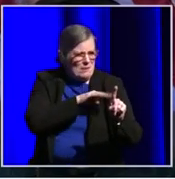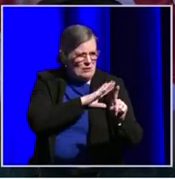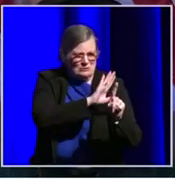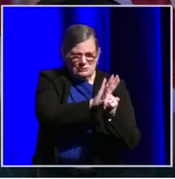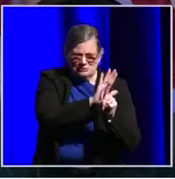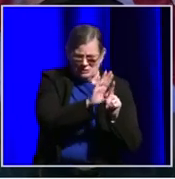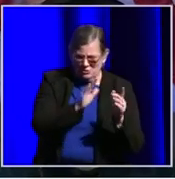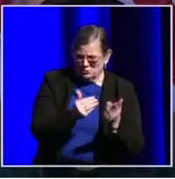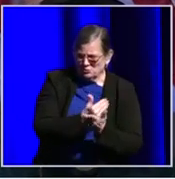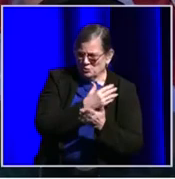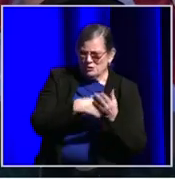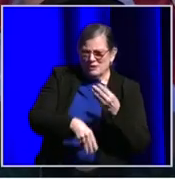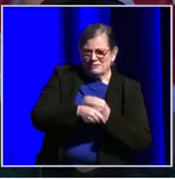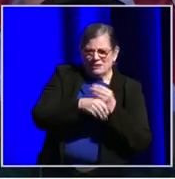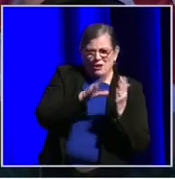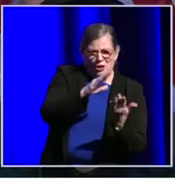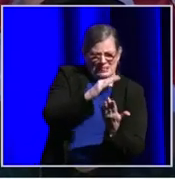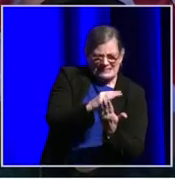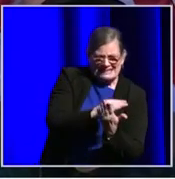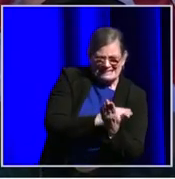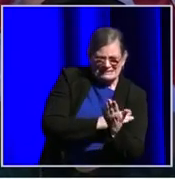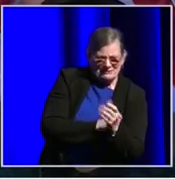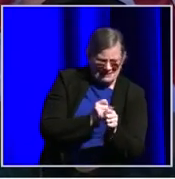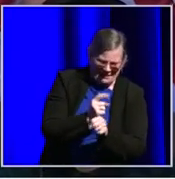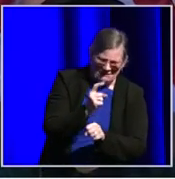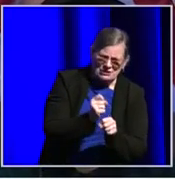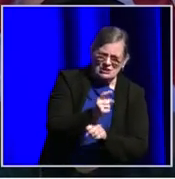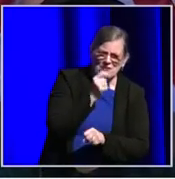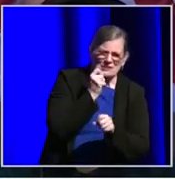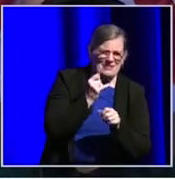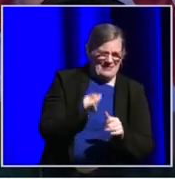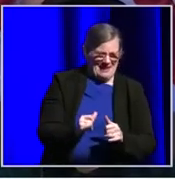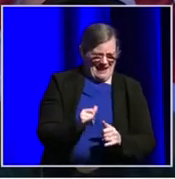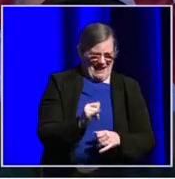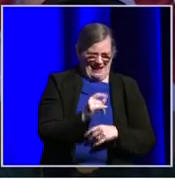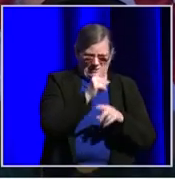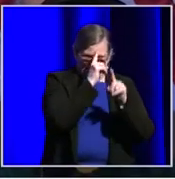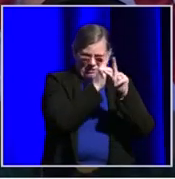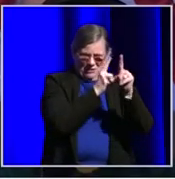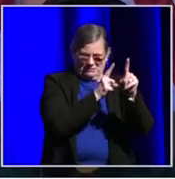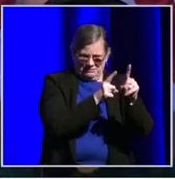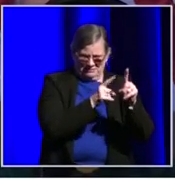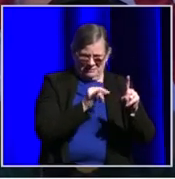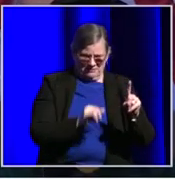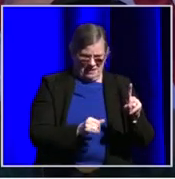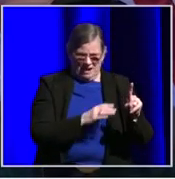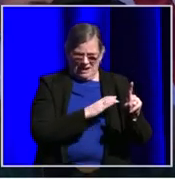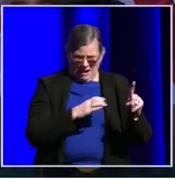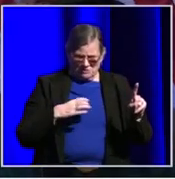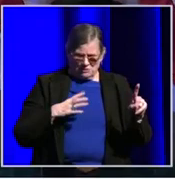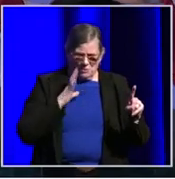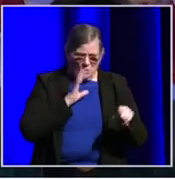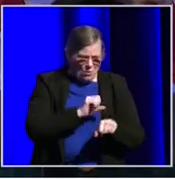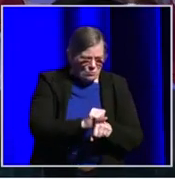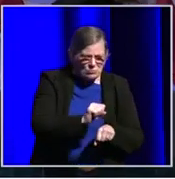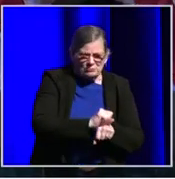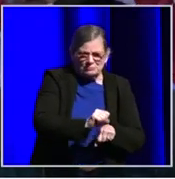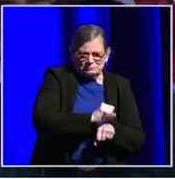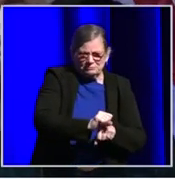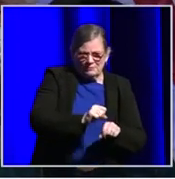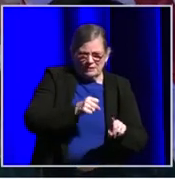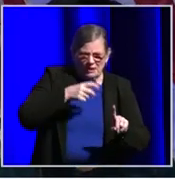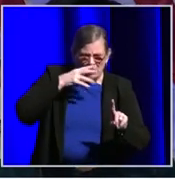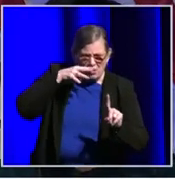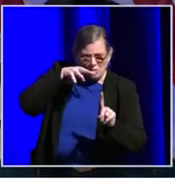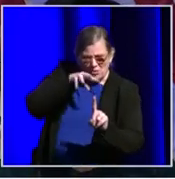every year. I want to thank Councilmember Bonds for her work on this issue. Unfortunately, when the spotlight shone on the Public Housing Authority,